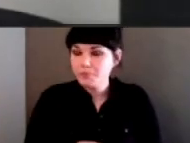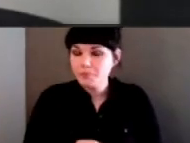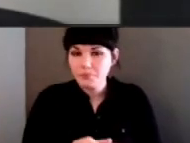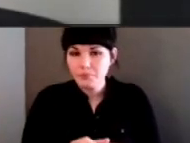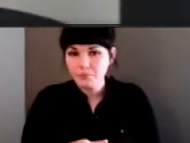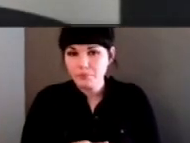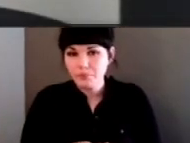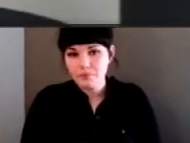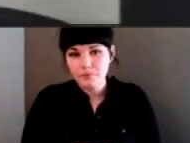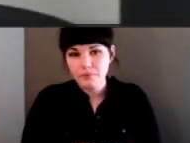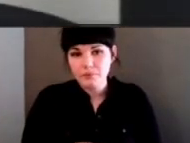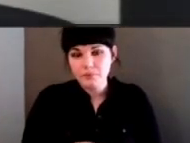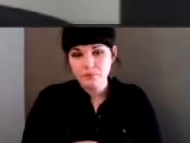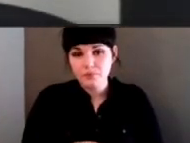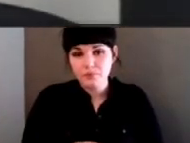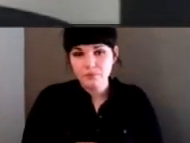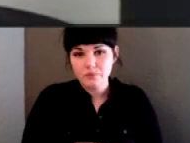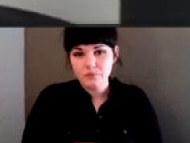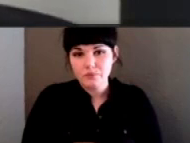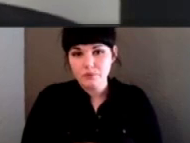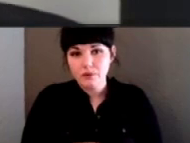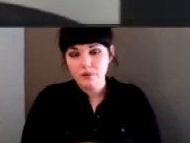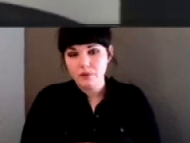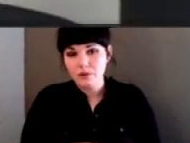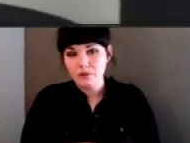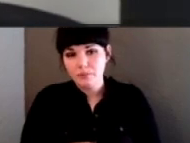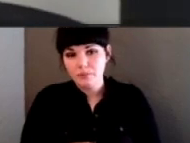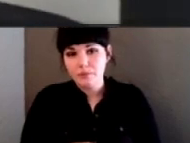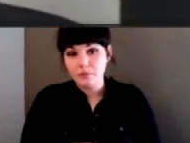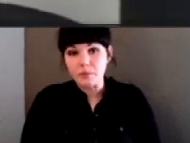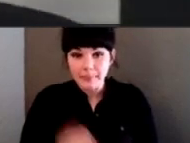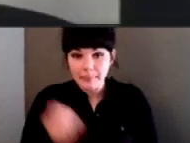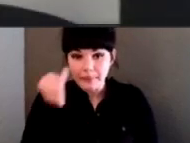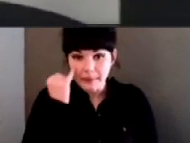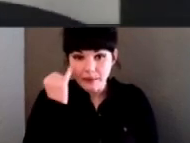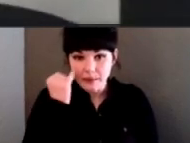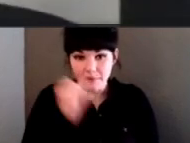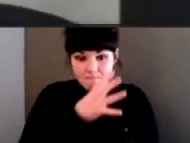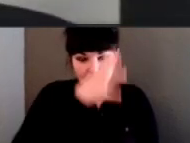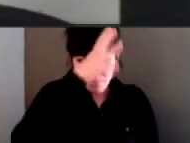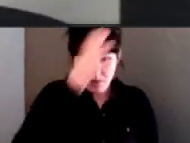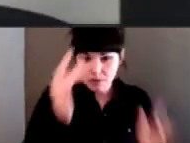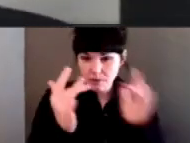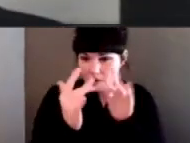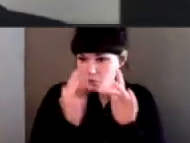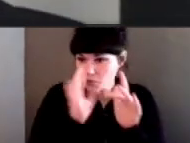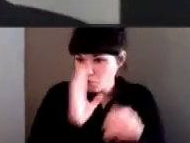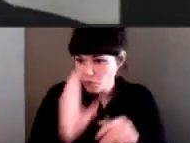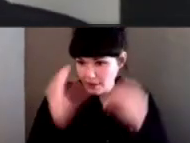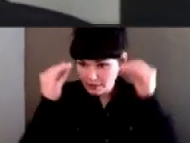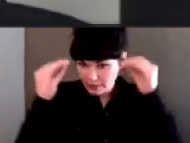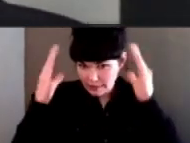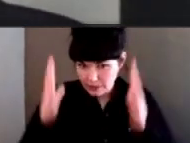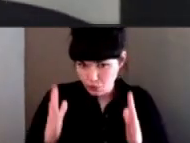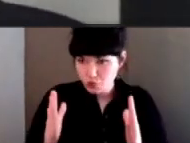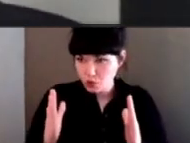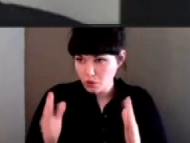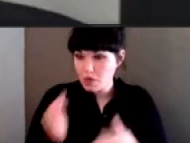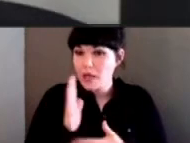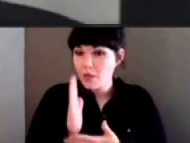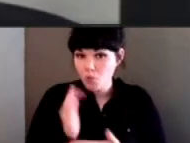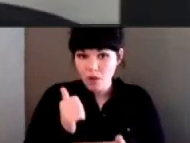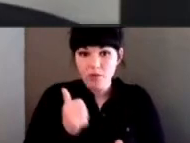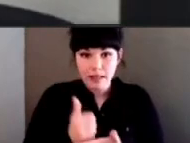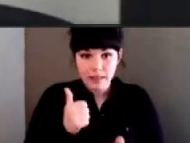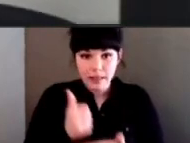going to provide the most immediate response, is connecting directly with the teacher to unpack what's the real issue. And even if that doesn't work,